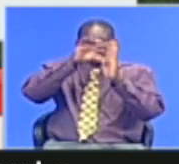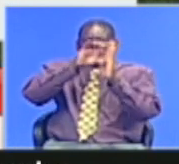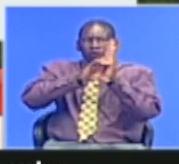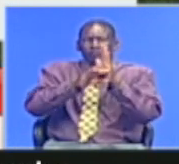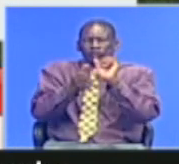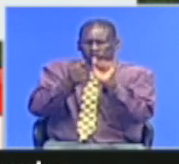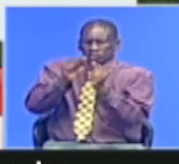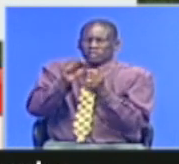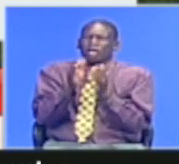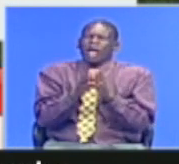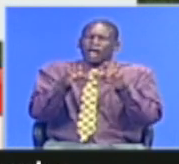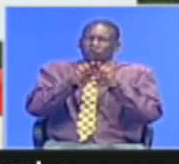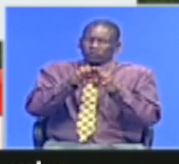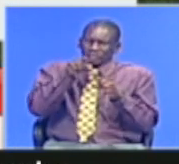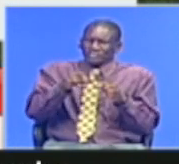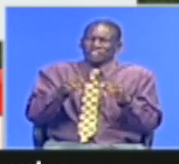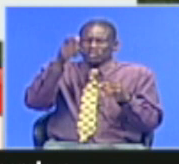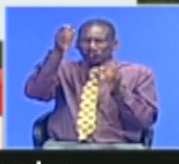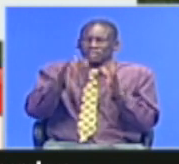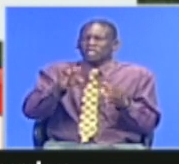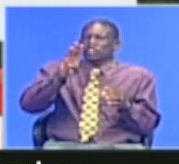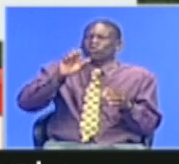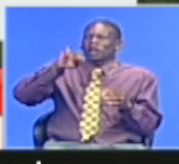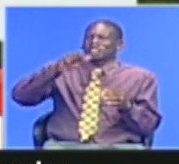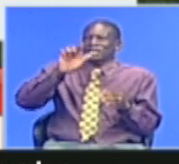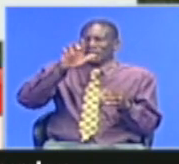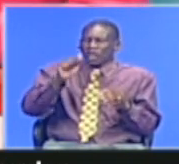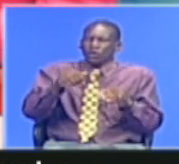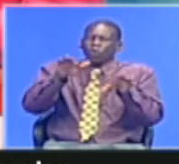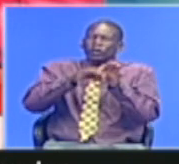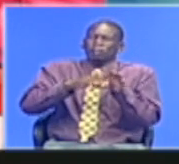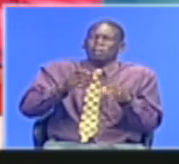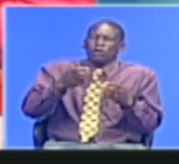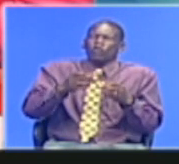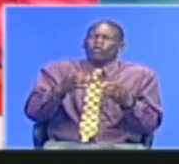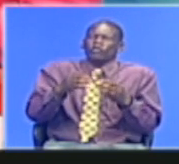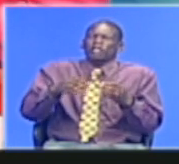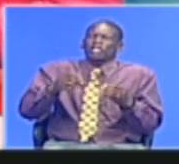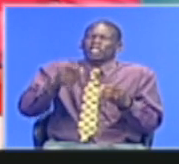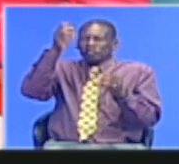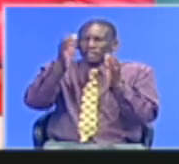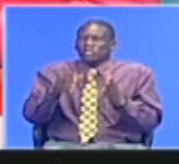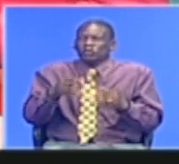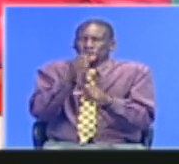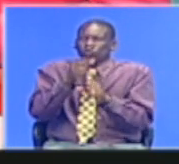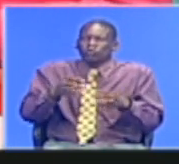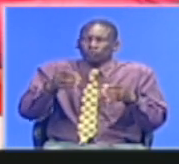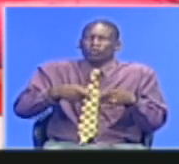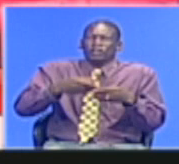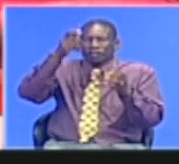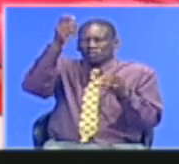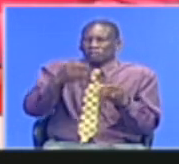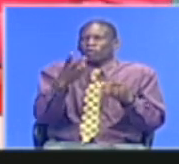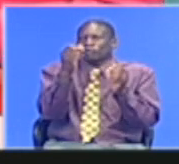reform. And he also sat on the bench that decided the 2013 petition. Next up is Justice